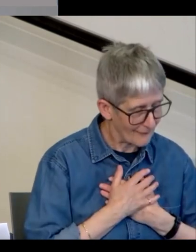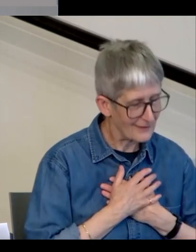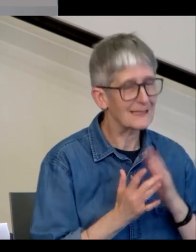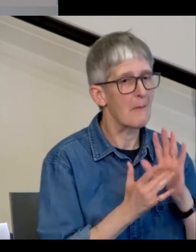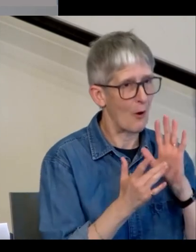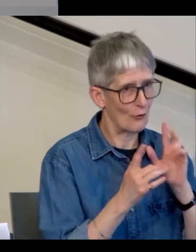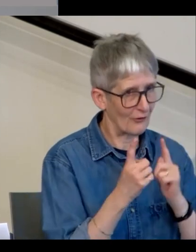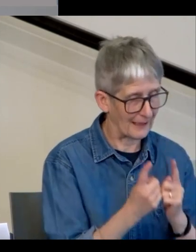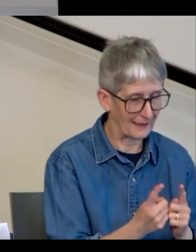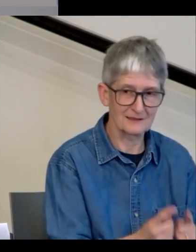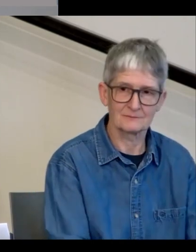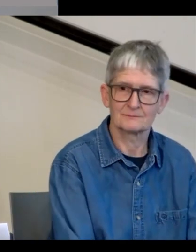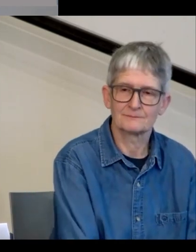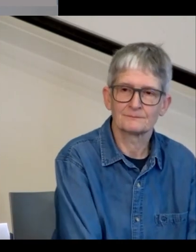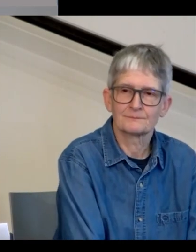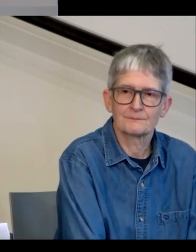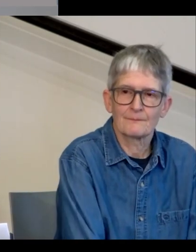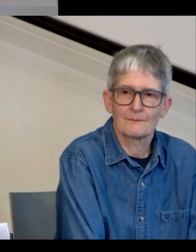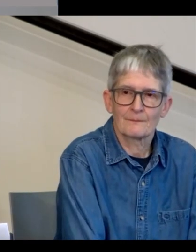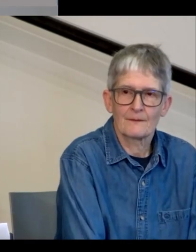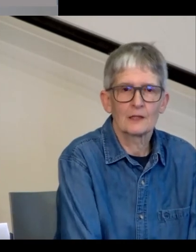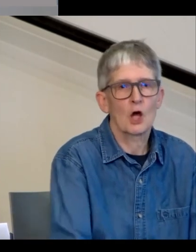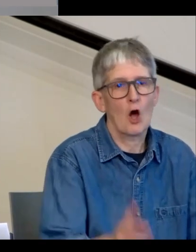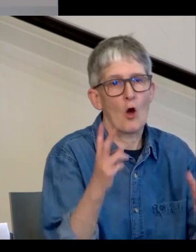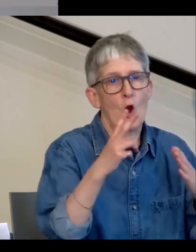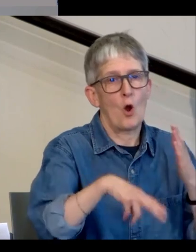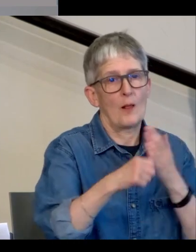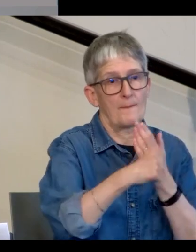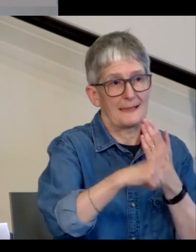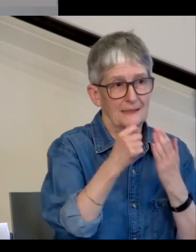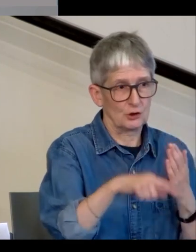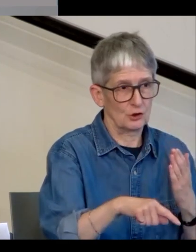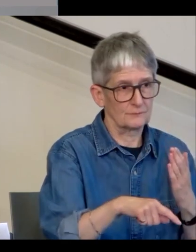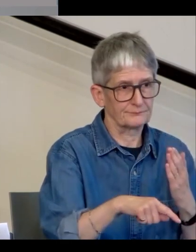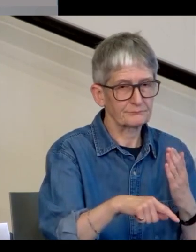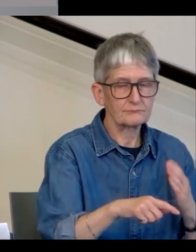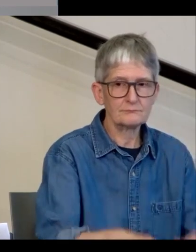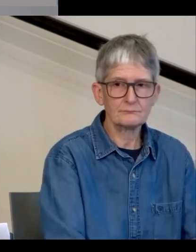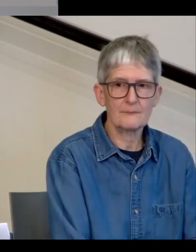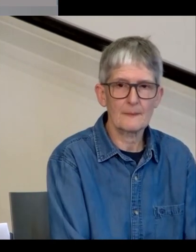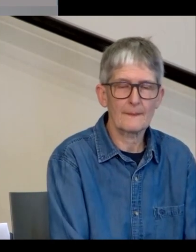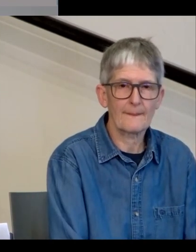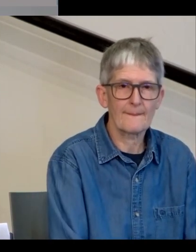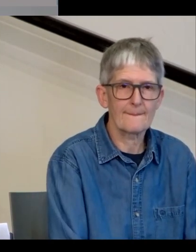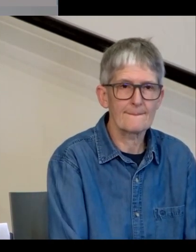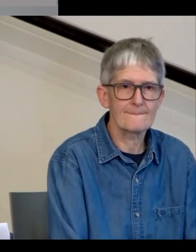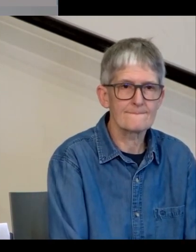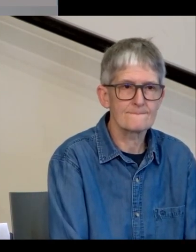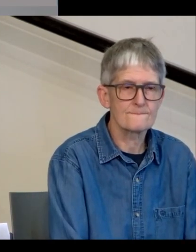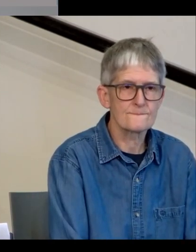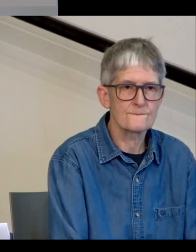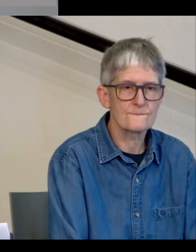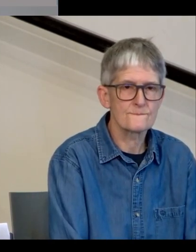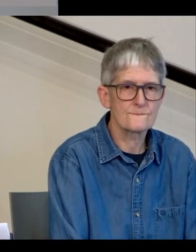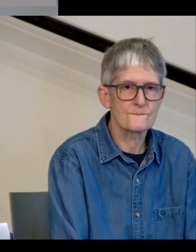lines. So let's look at the passage. I know James always encourages you to keep your Bibles open to